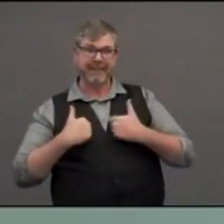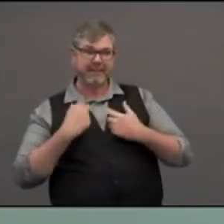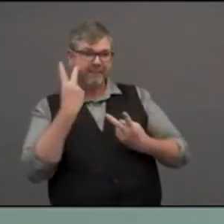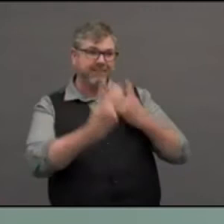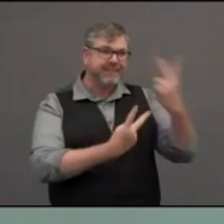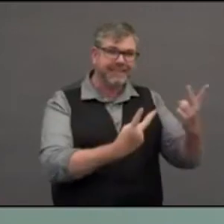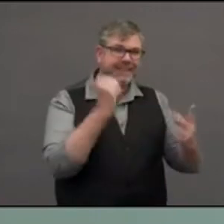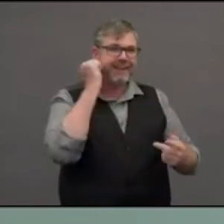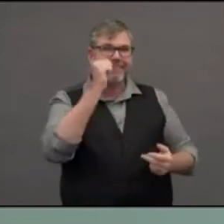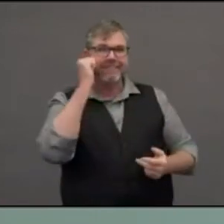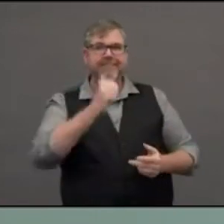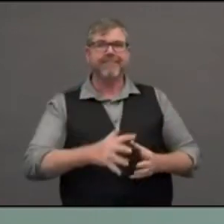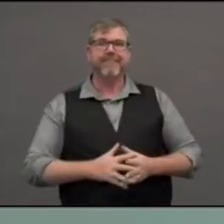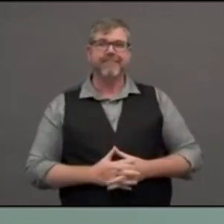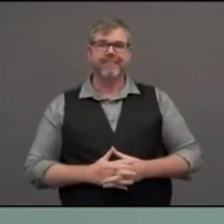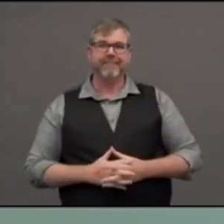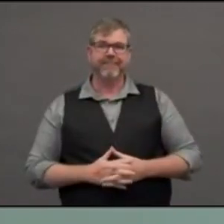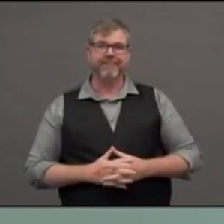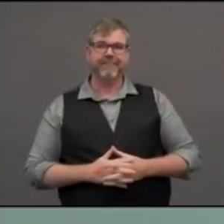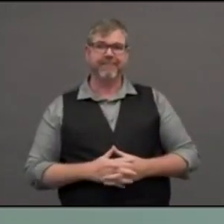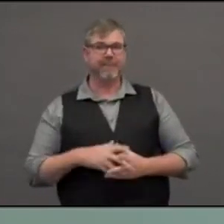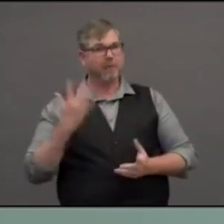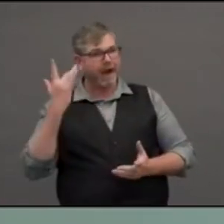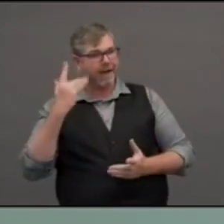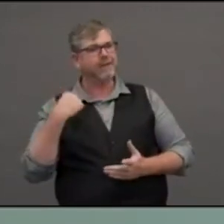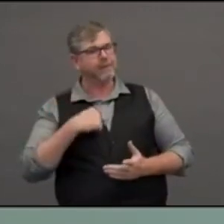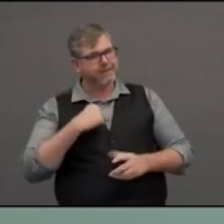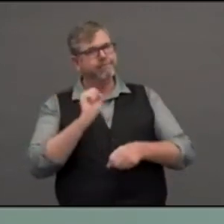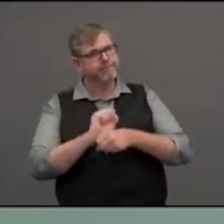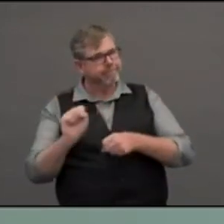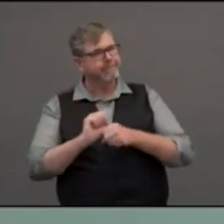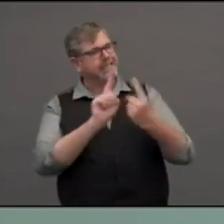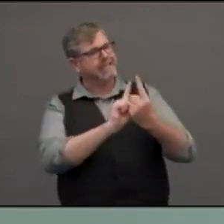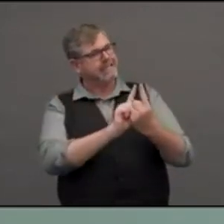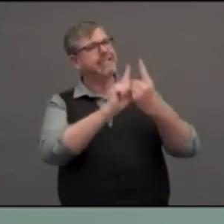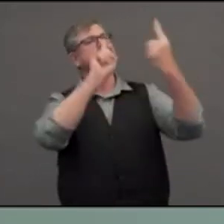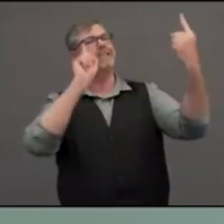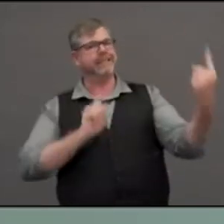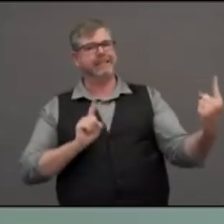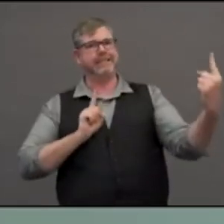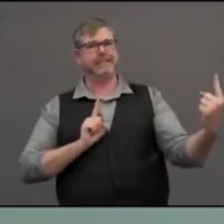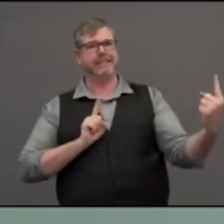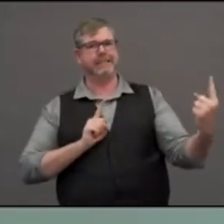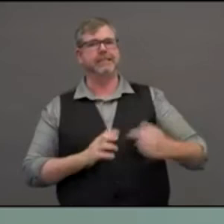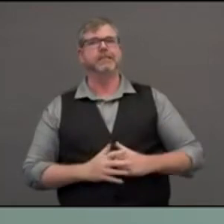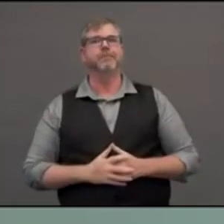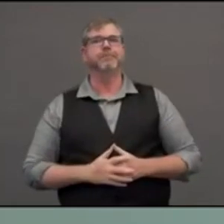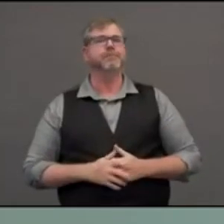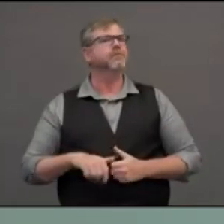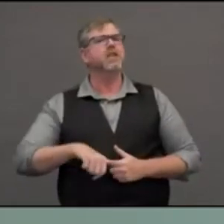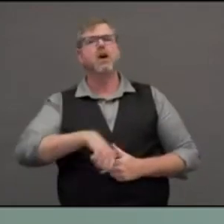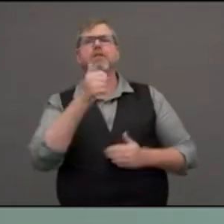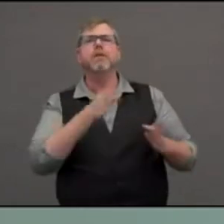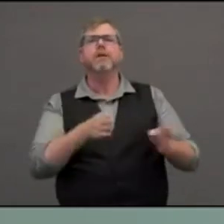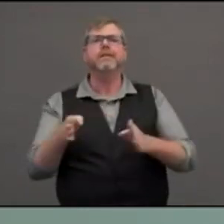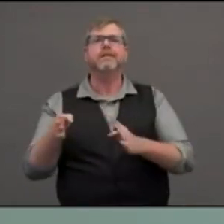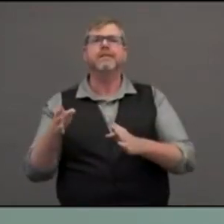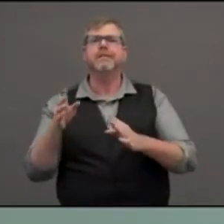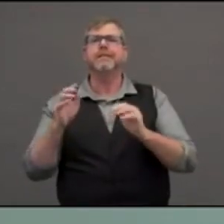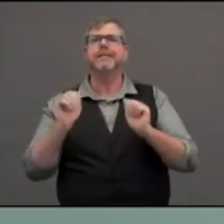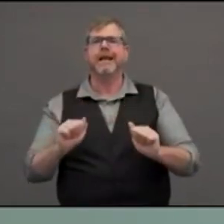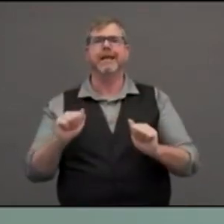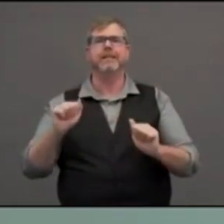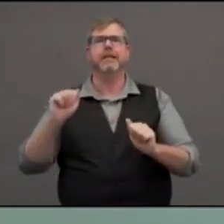because we are keeping this distance. What are some other things that we can be doing to lower risk in this